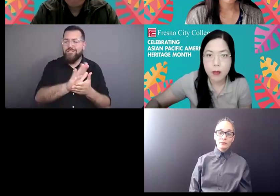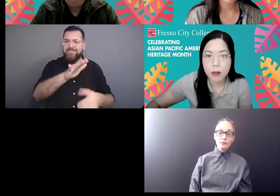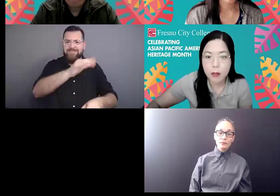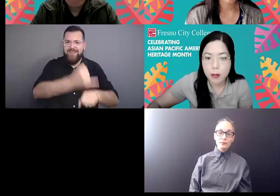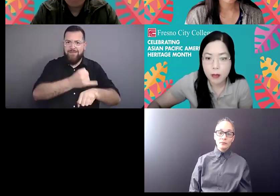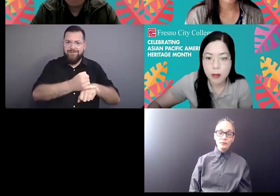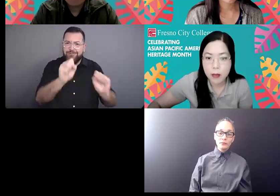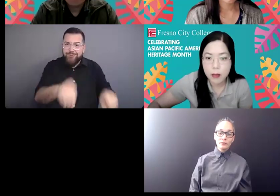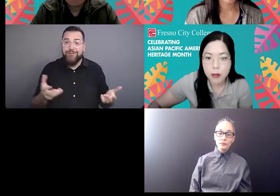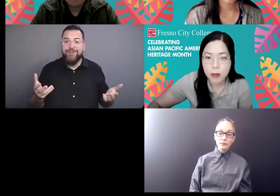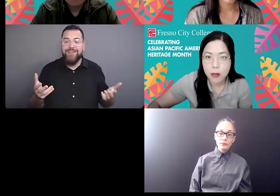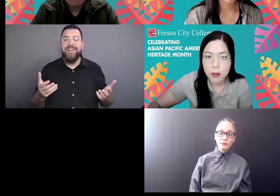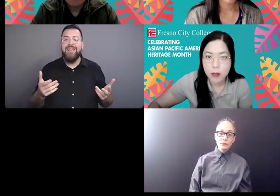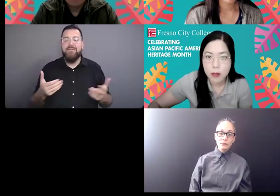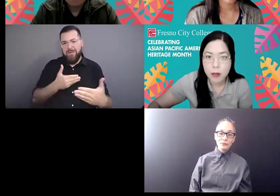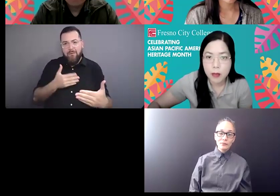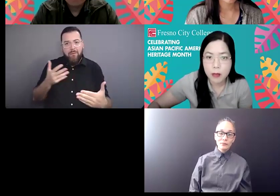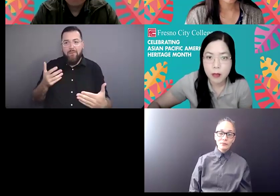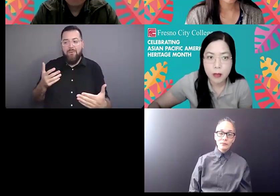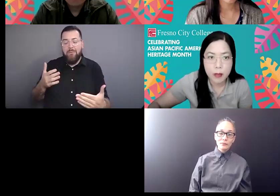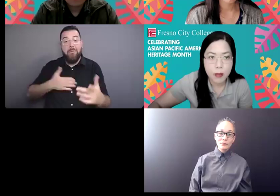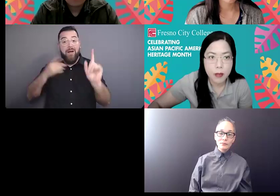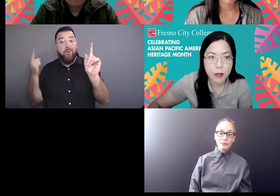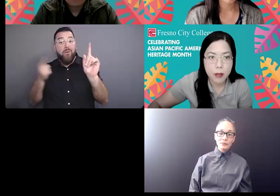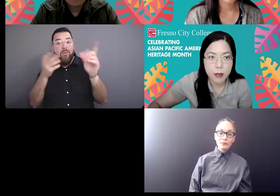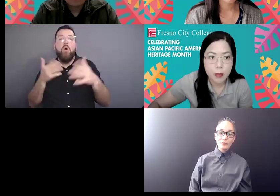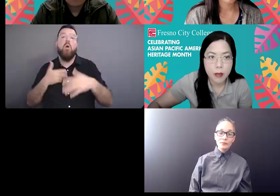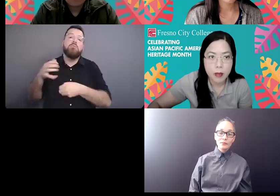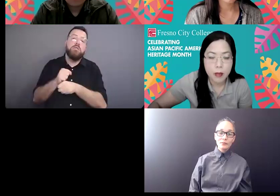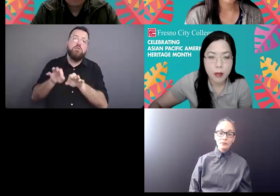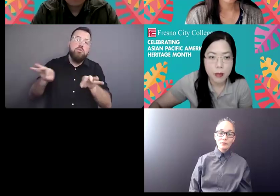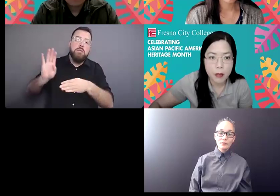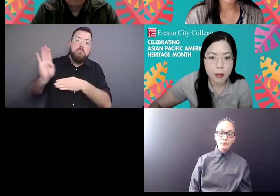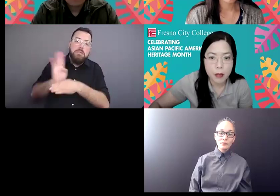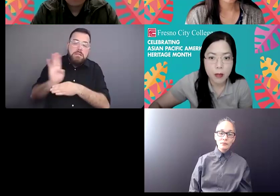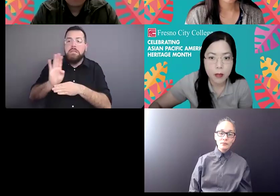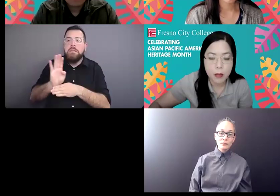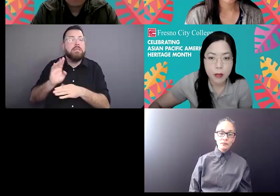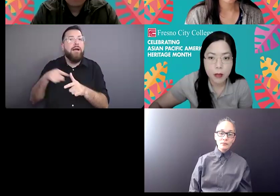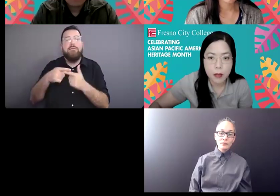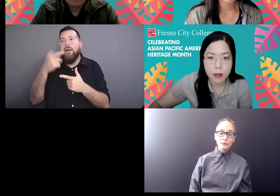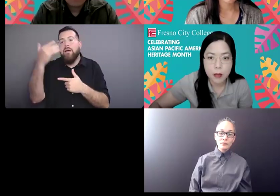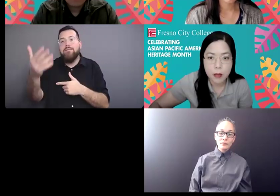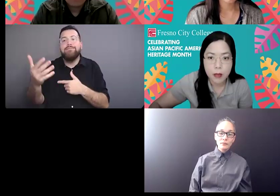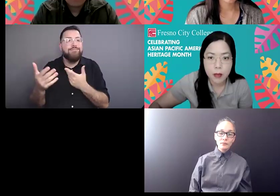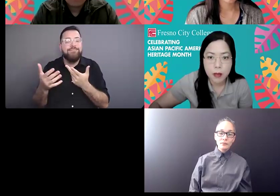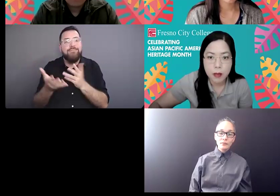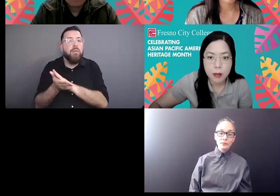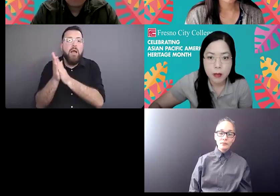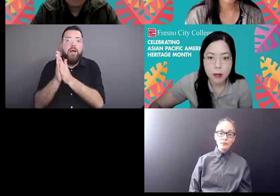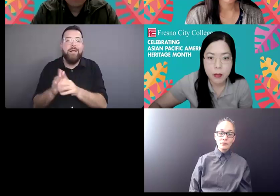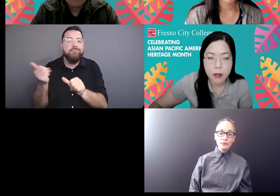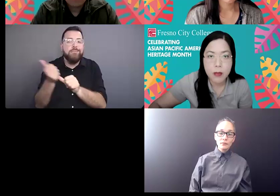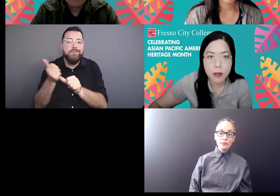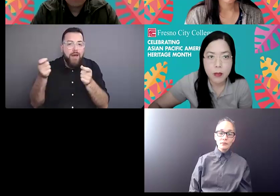just my trajectory was right to get my business degree and then go be like an assistant manager,